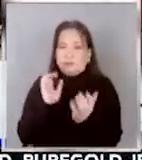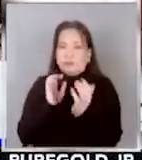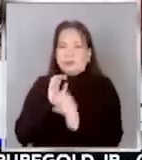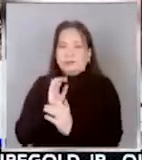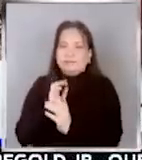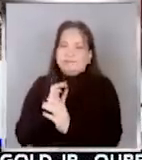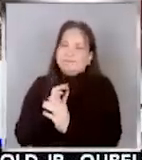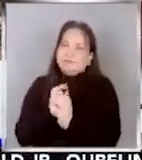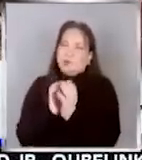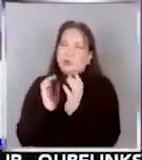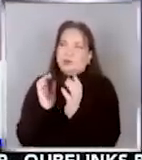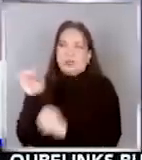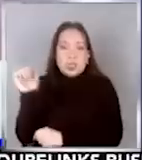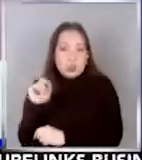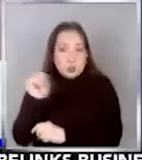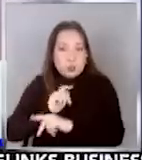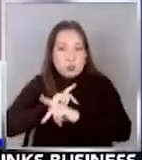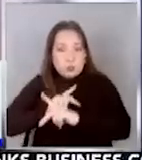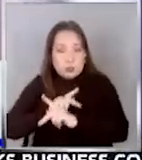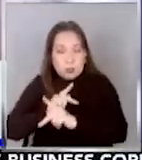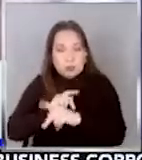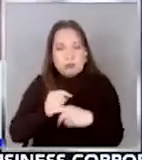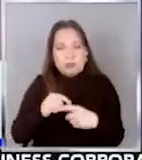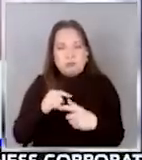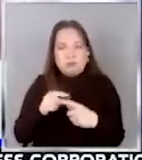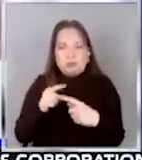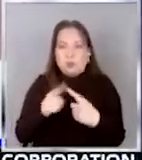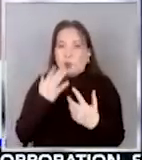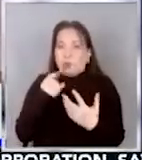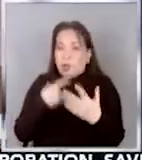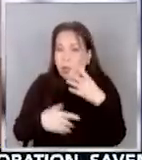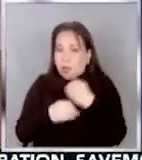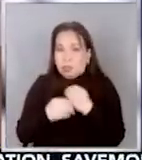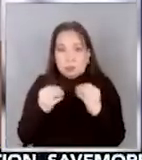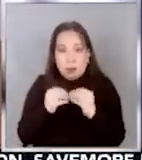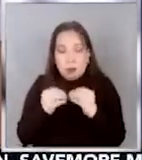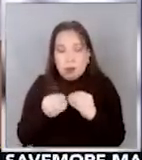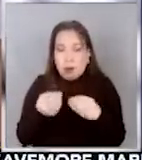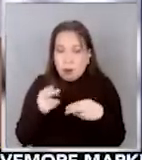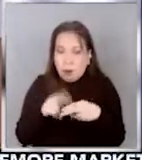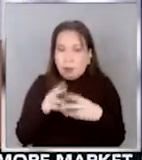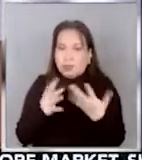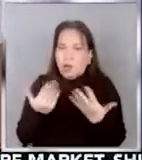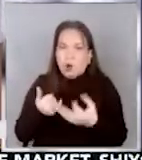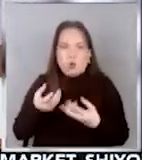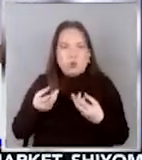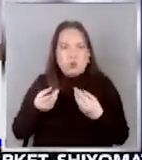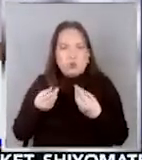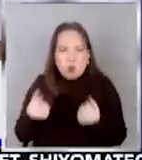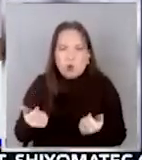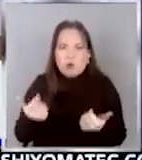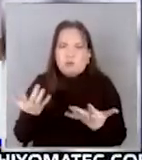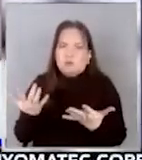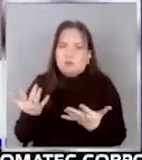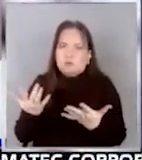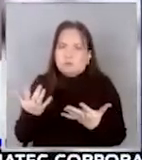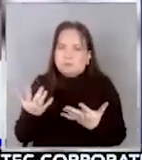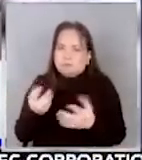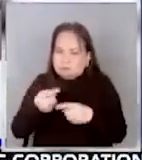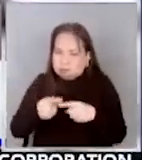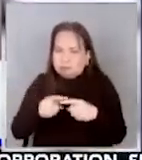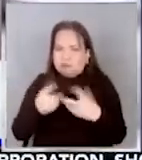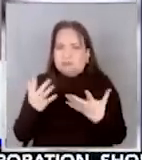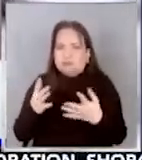initiatives, especially since one of the measures we undertake to address poverty is through the grants that